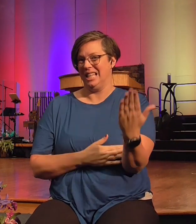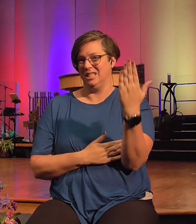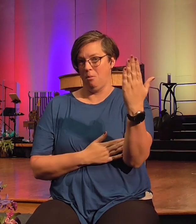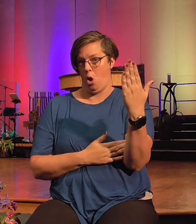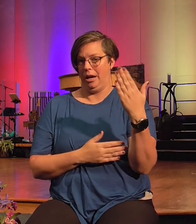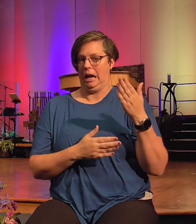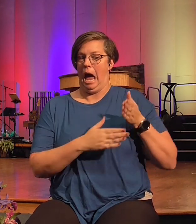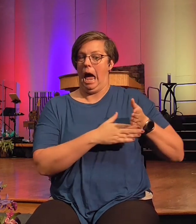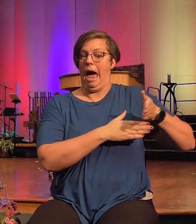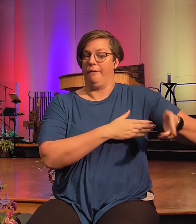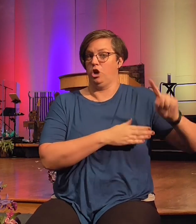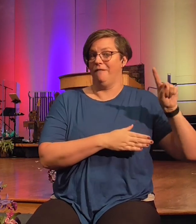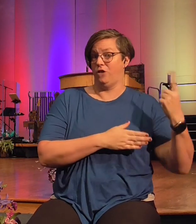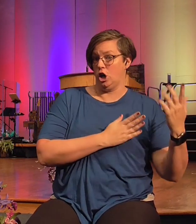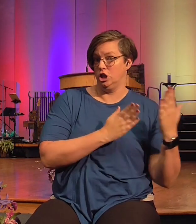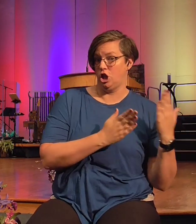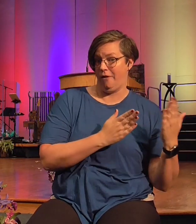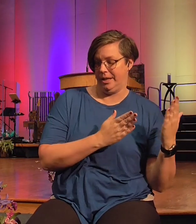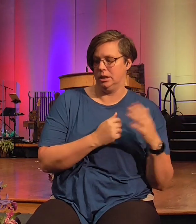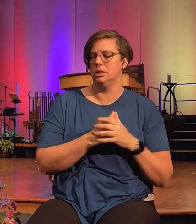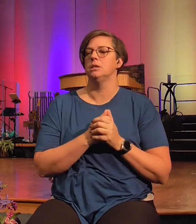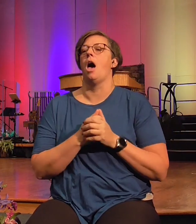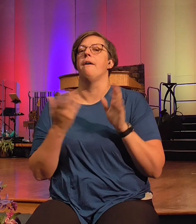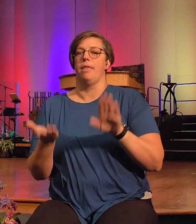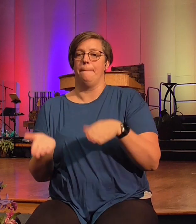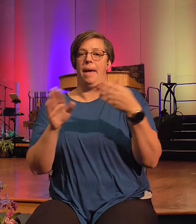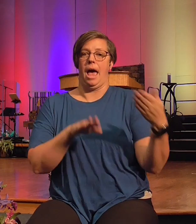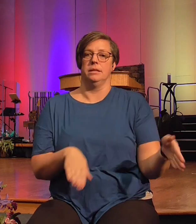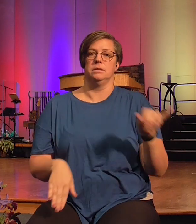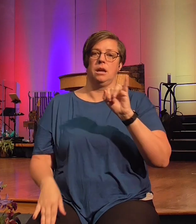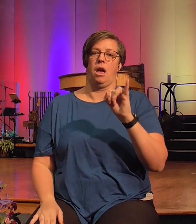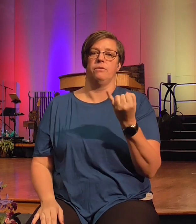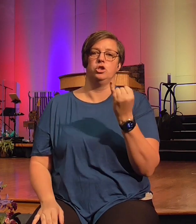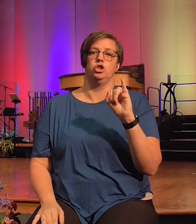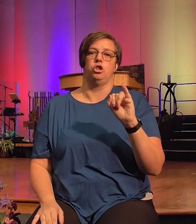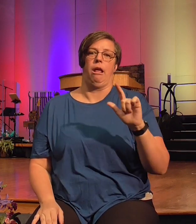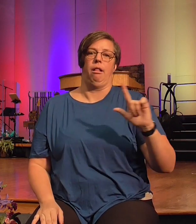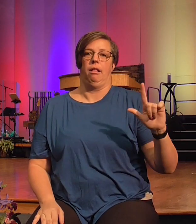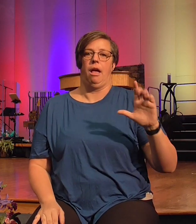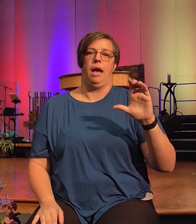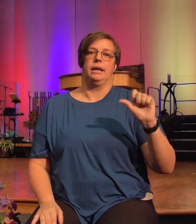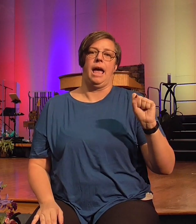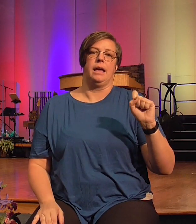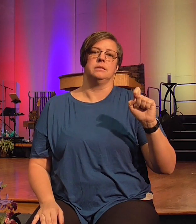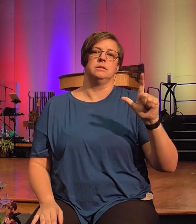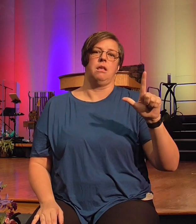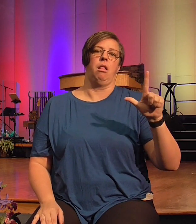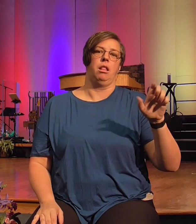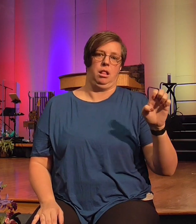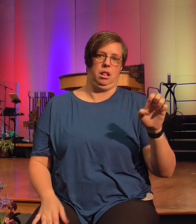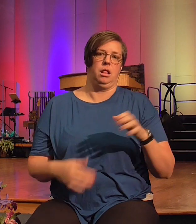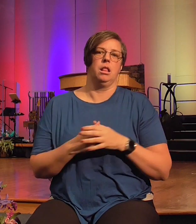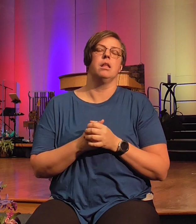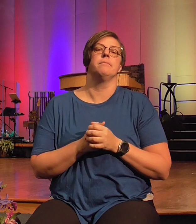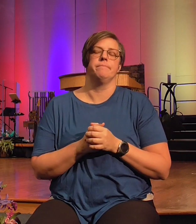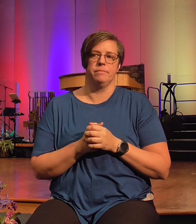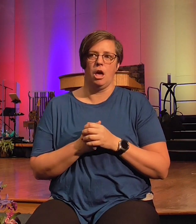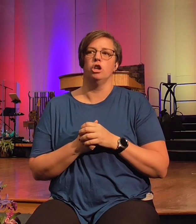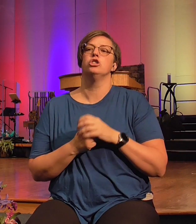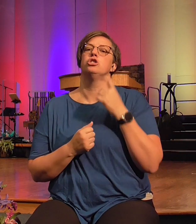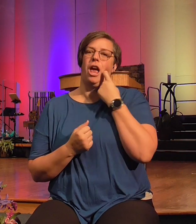the first service, of the passing of Jill Castle, the wife of Jack Castle. She just made